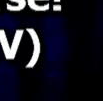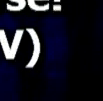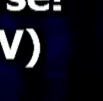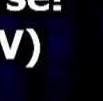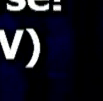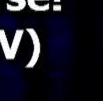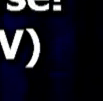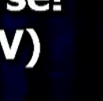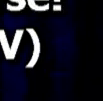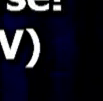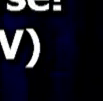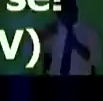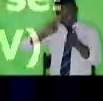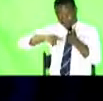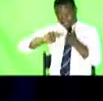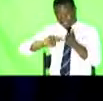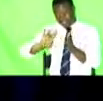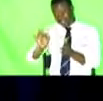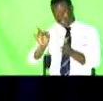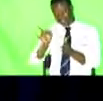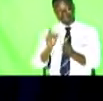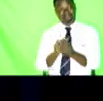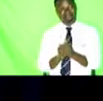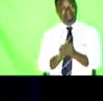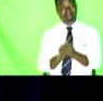Verse 8. Now,